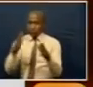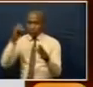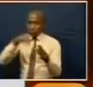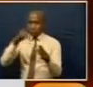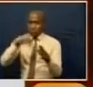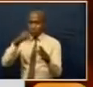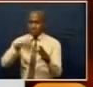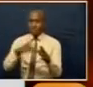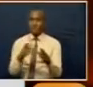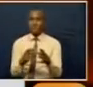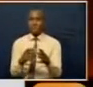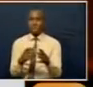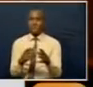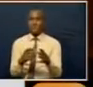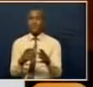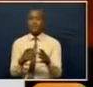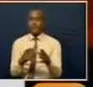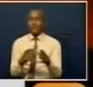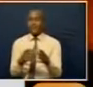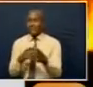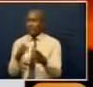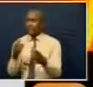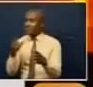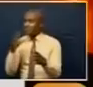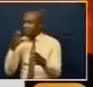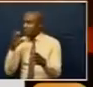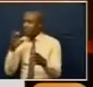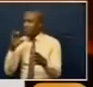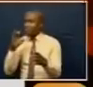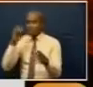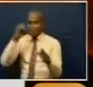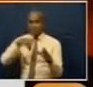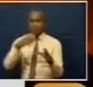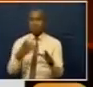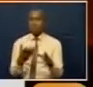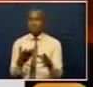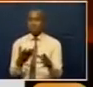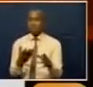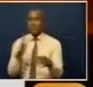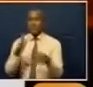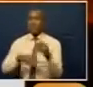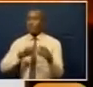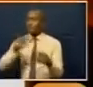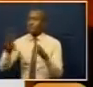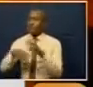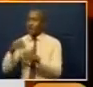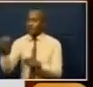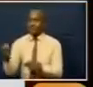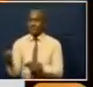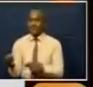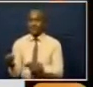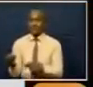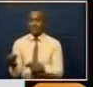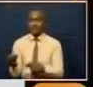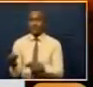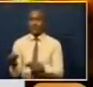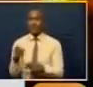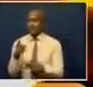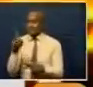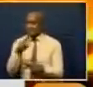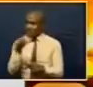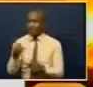that anybody who tosses out a bottle, whatnot, tell them no. Look up. Here's Yungwana. I like what I saw Ken the other day. Yeah. Here's Ushenzi. Ushenzi. You